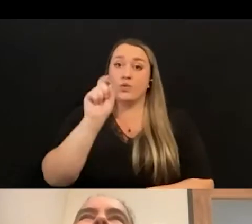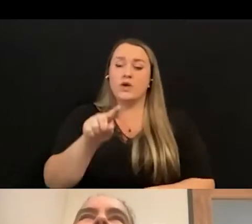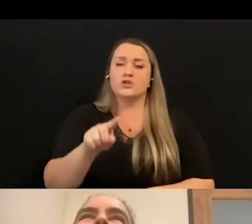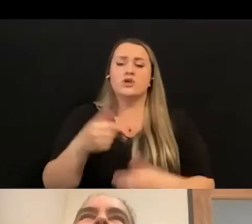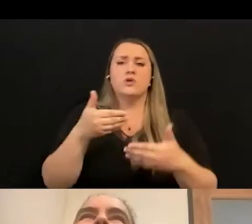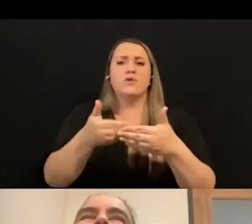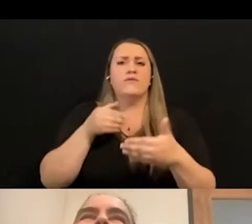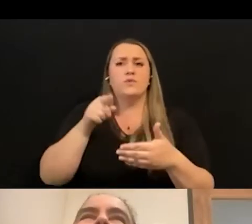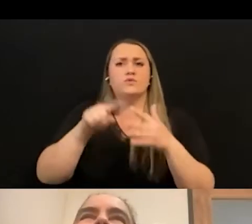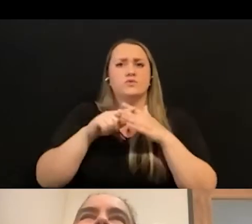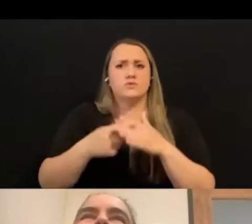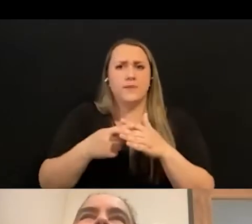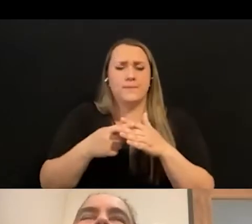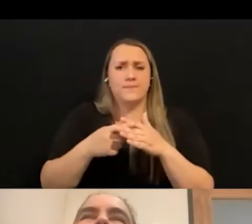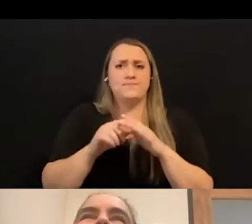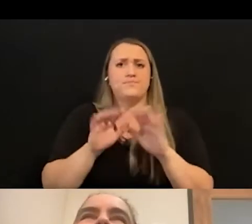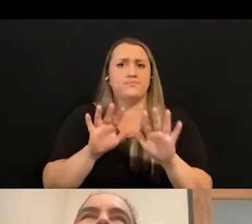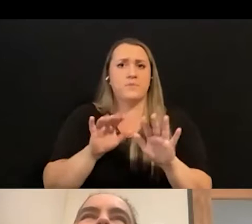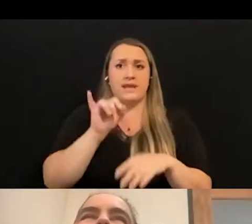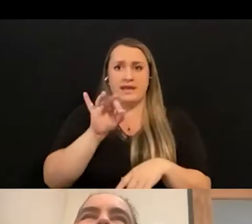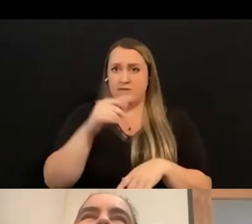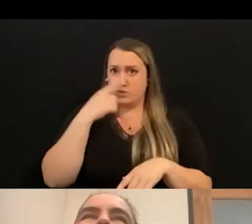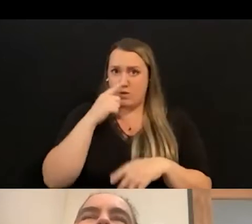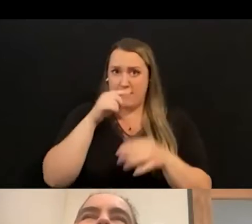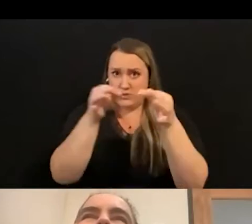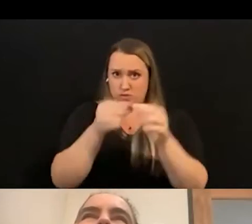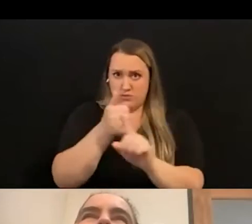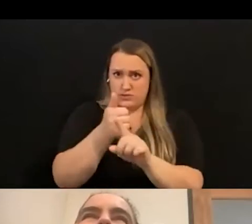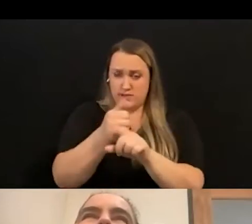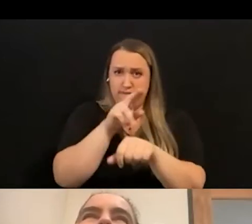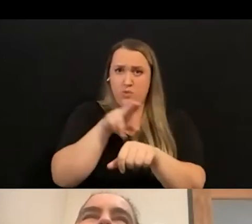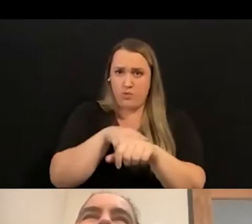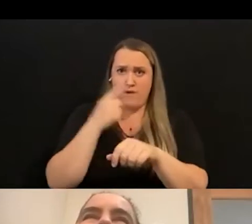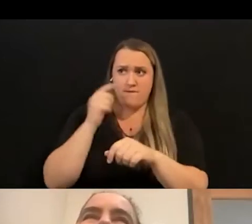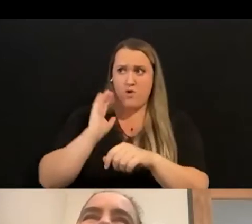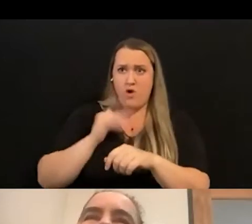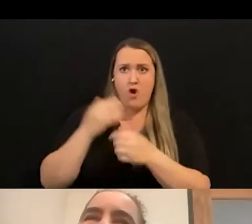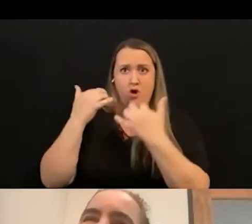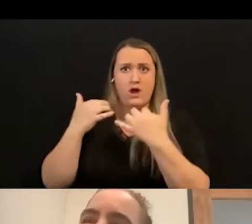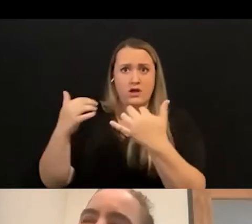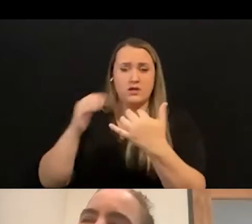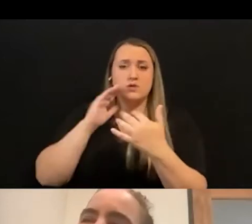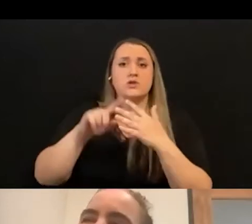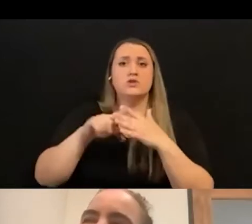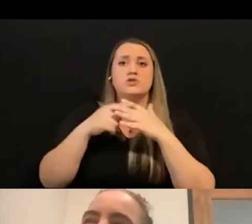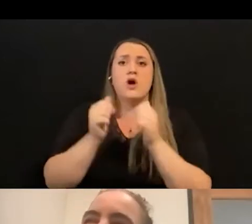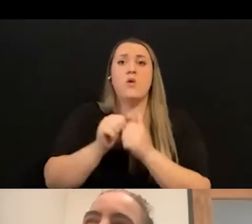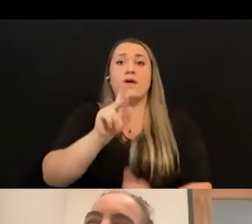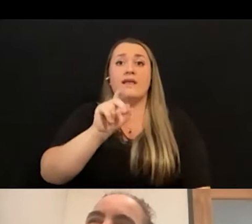you start, if you could describe yourself, of course, to our guests. I'm going to start with